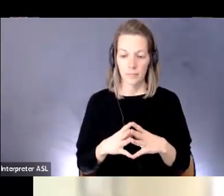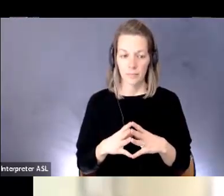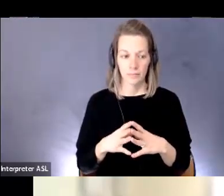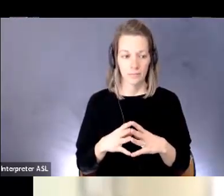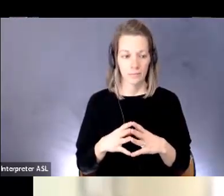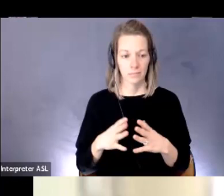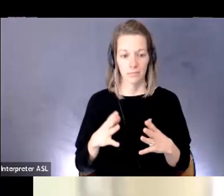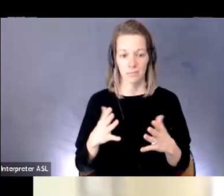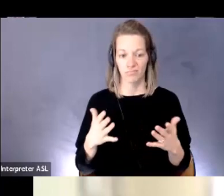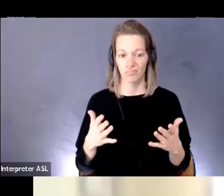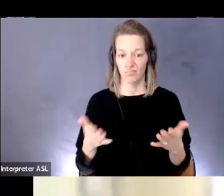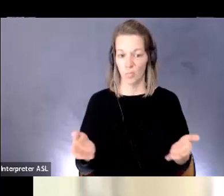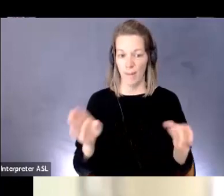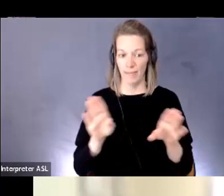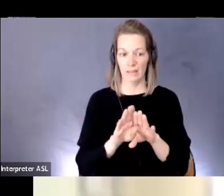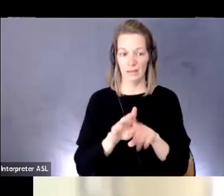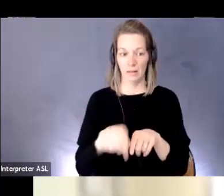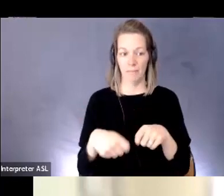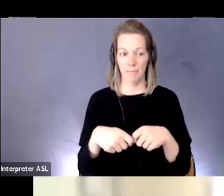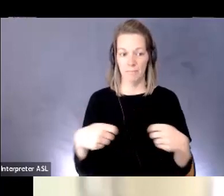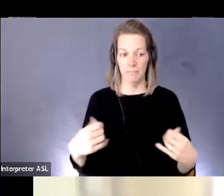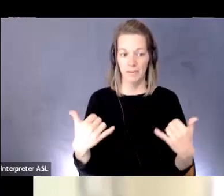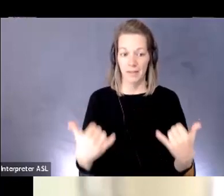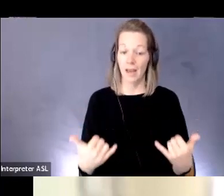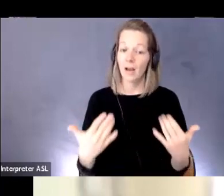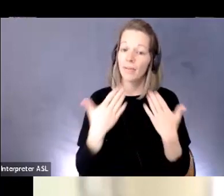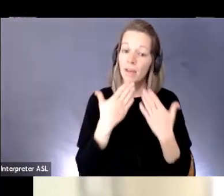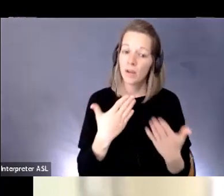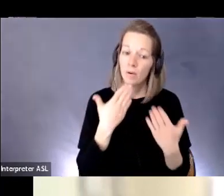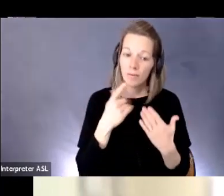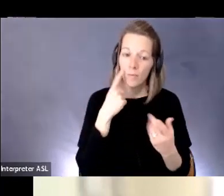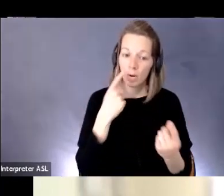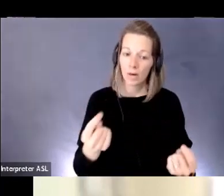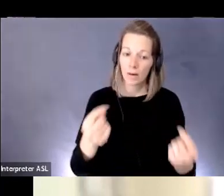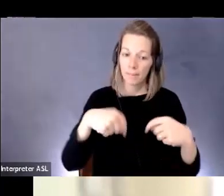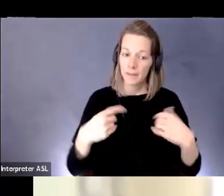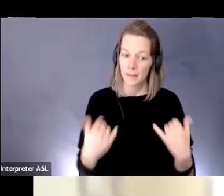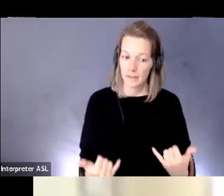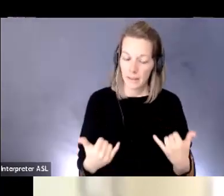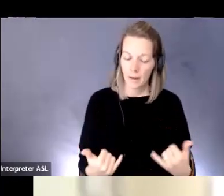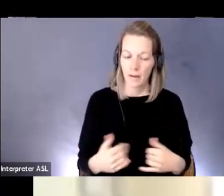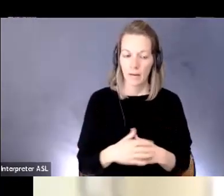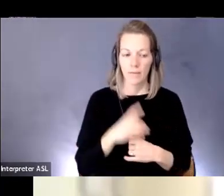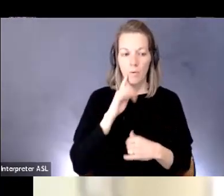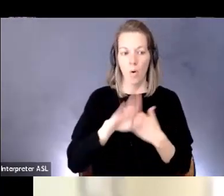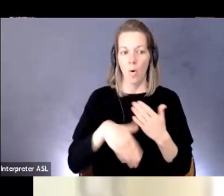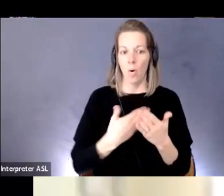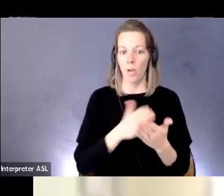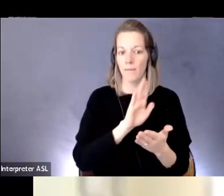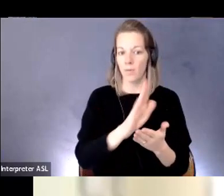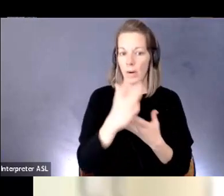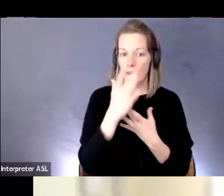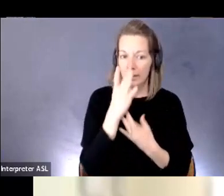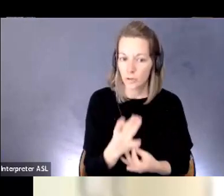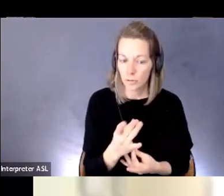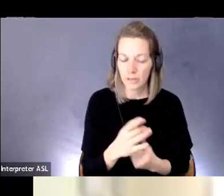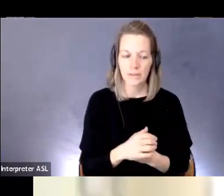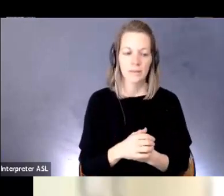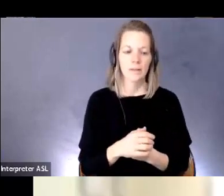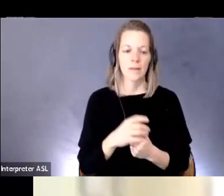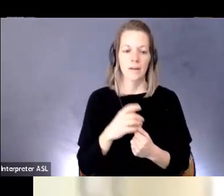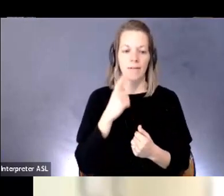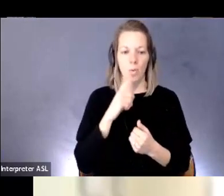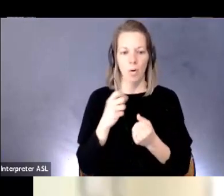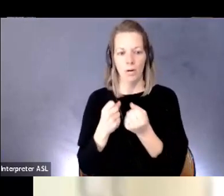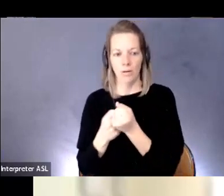wrap things up, I think, at this point. We thank you so much for attending today and for all of your interest in ensuring people who can't